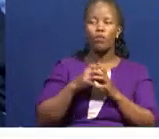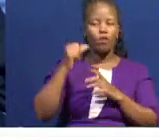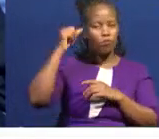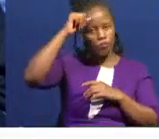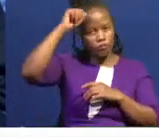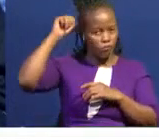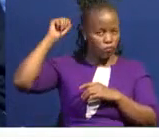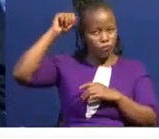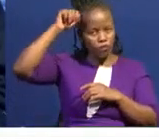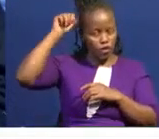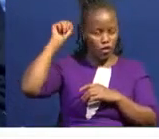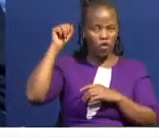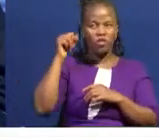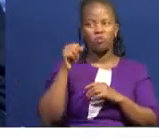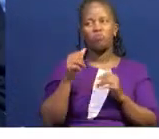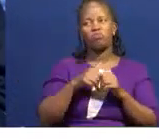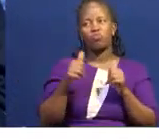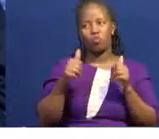wanasatumia